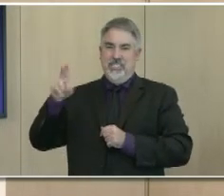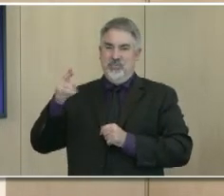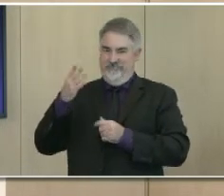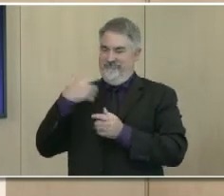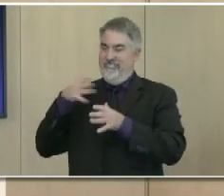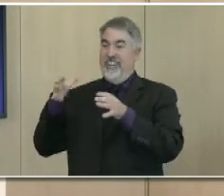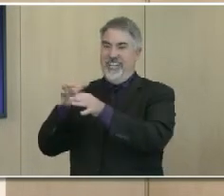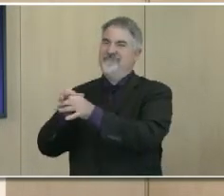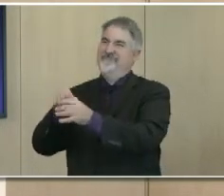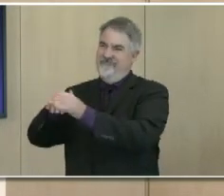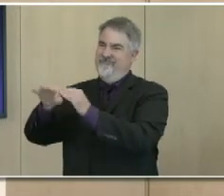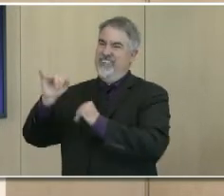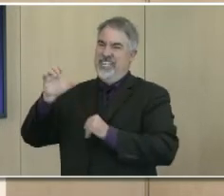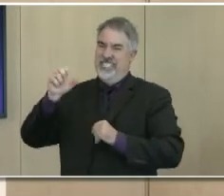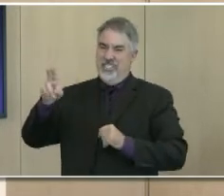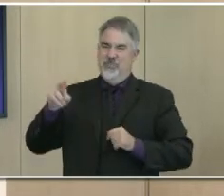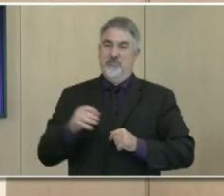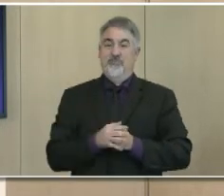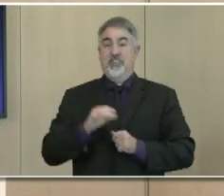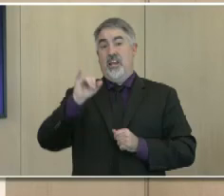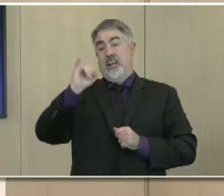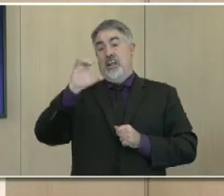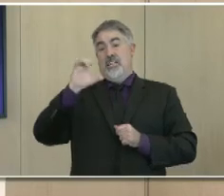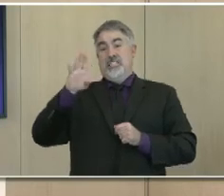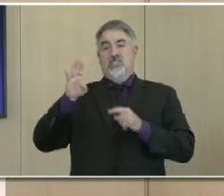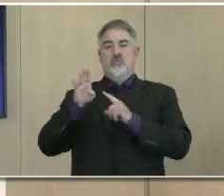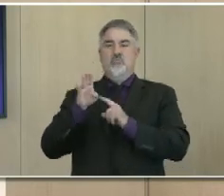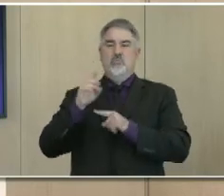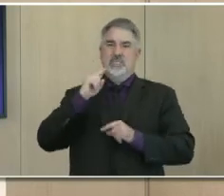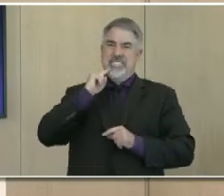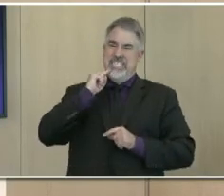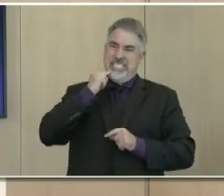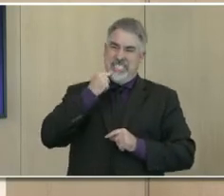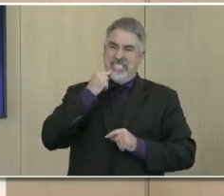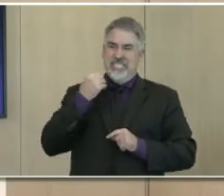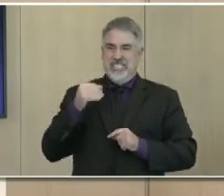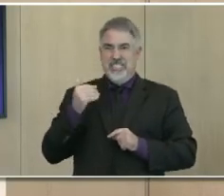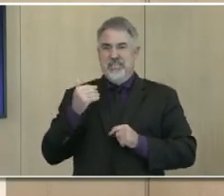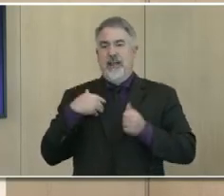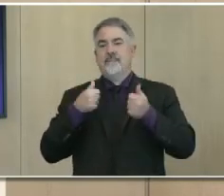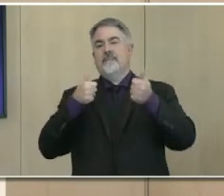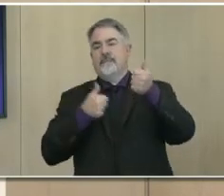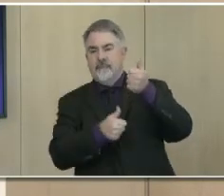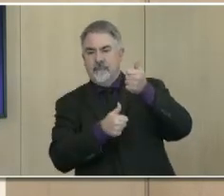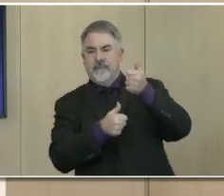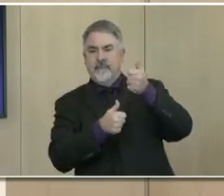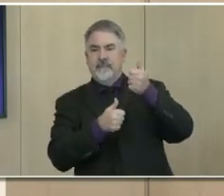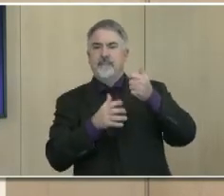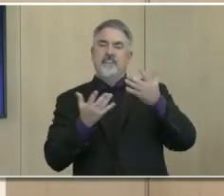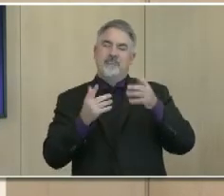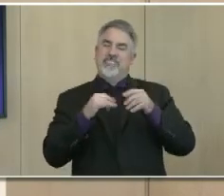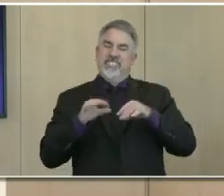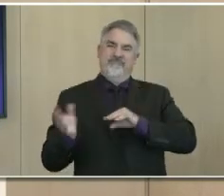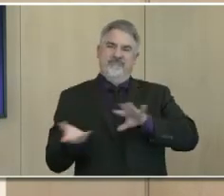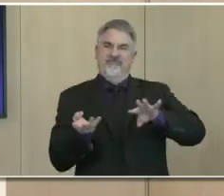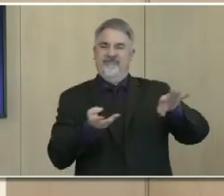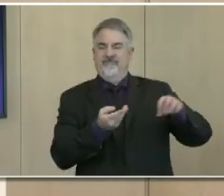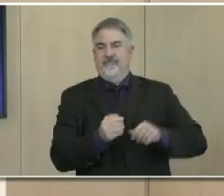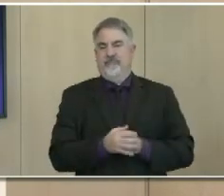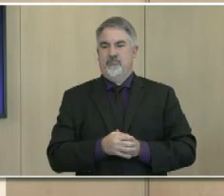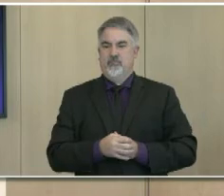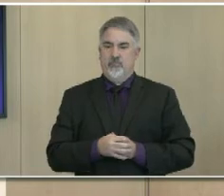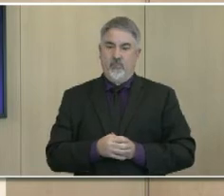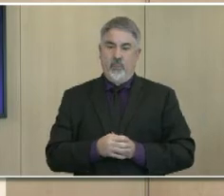reminder, ICU cases are a subset of hospitalized cases. Lastly, the 17 deaths